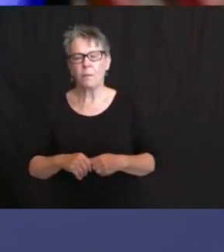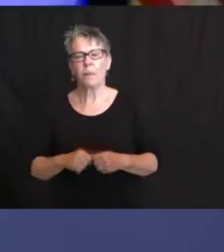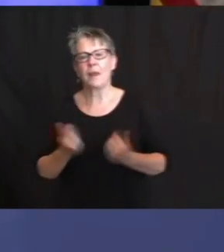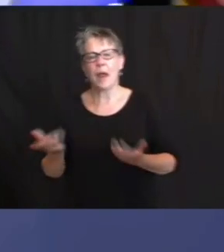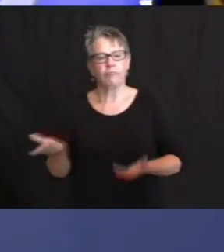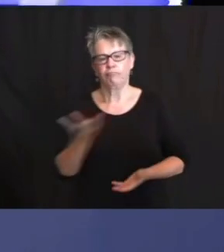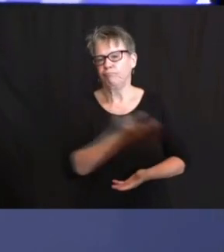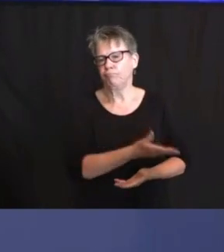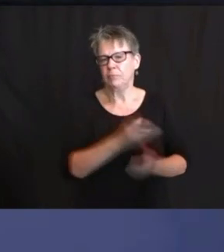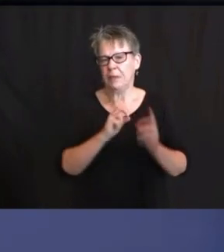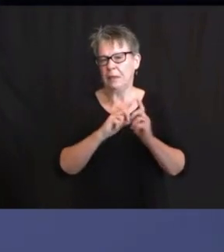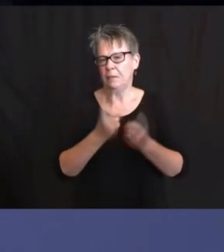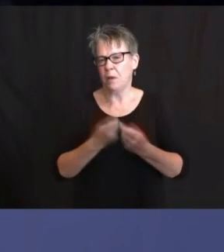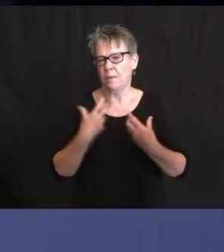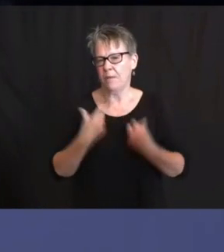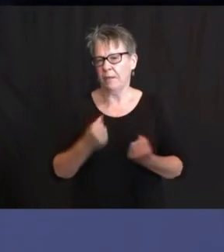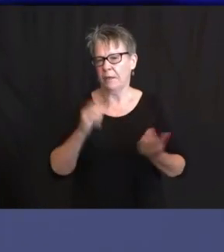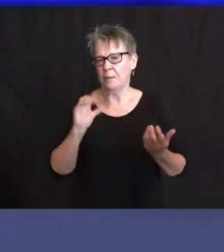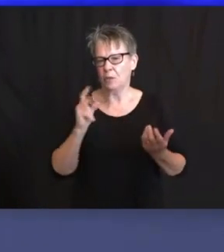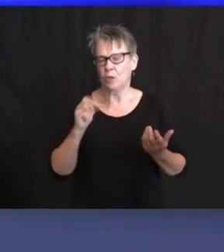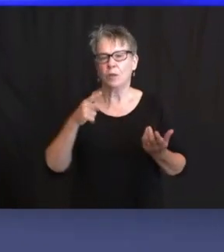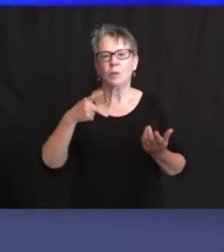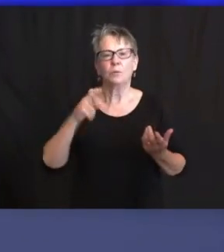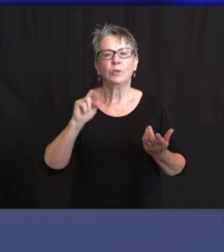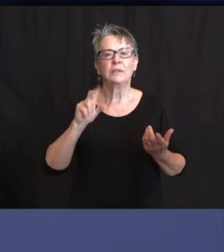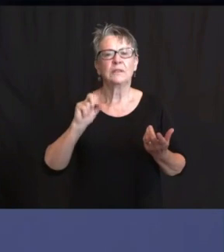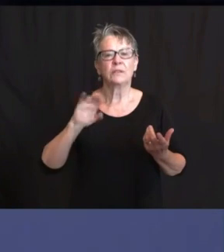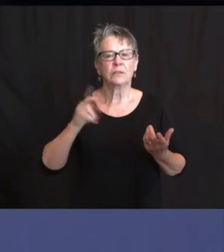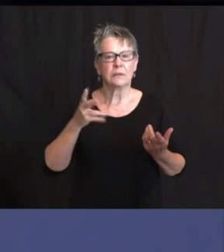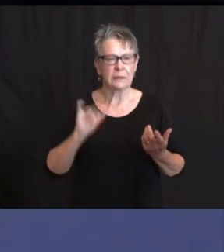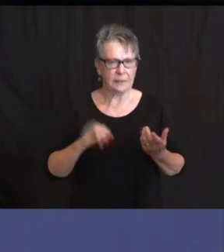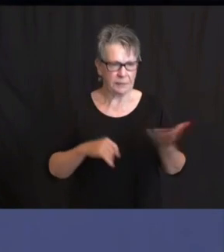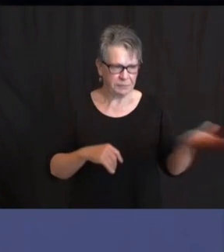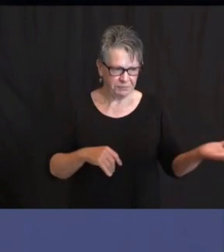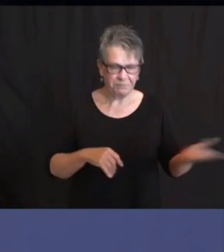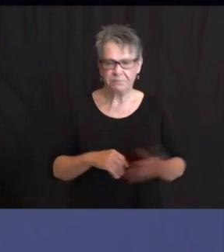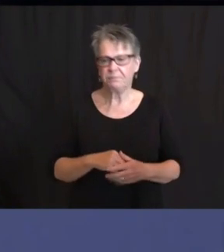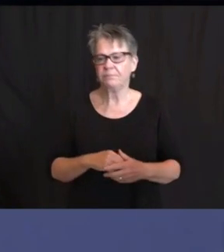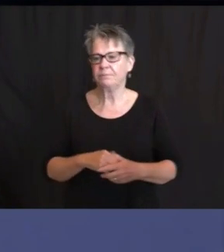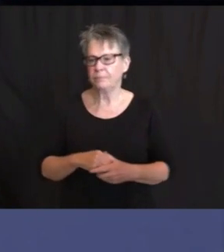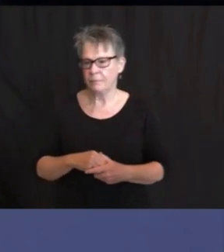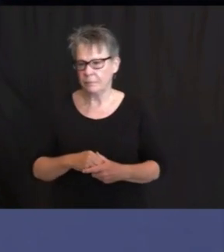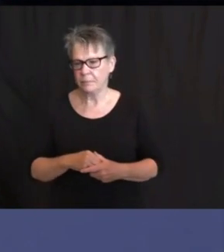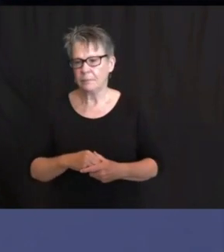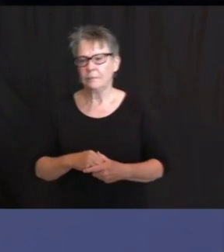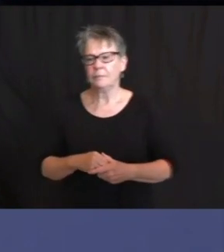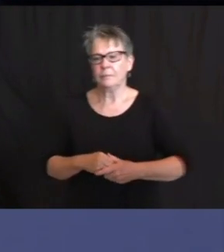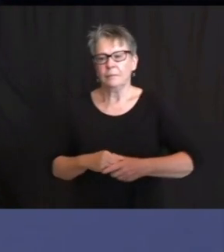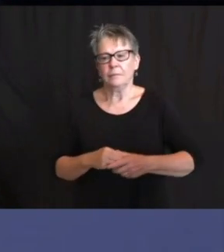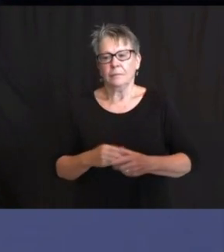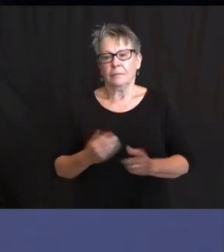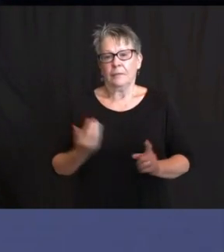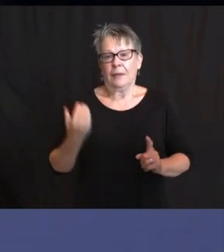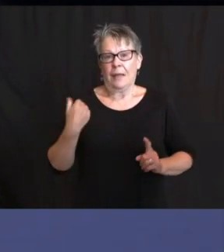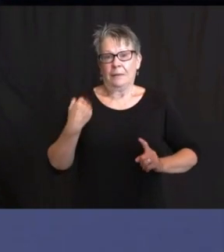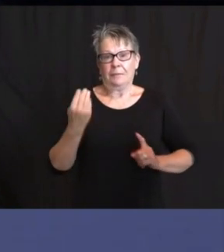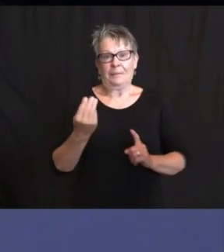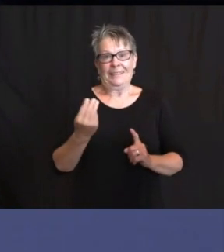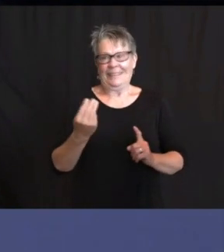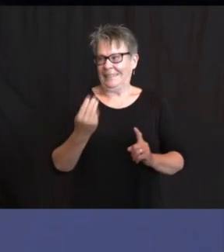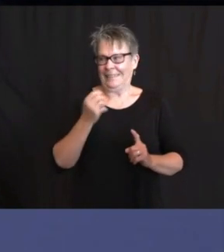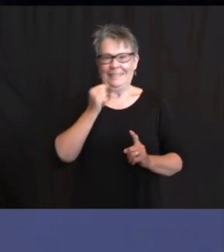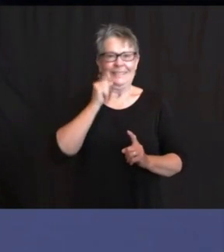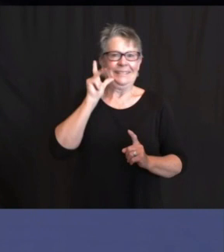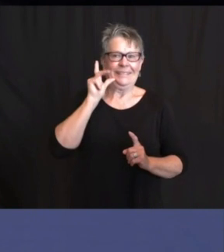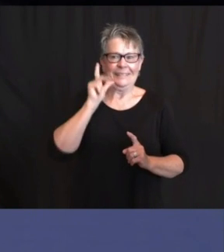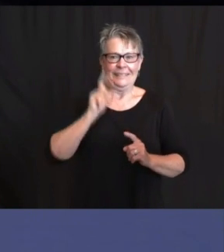afternoon. Well, Monday marked the start of stage 2 of the opening of our state. It's exciting to have more retail stores